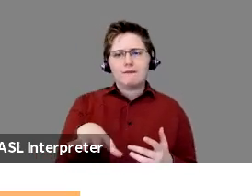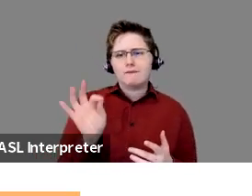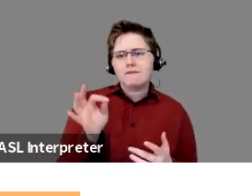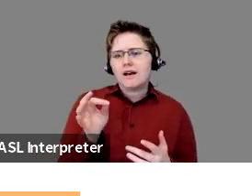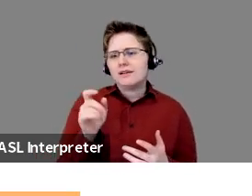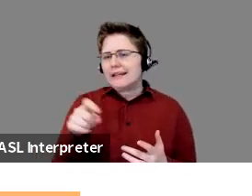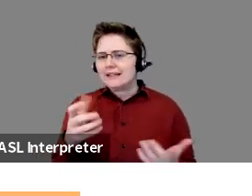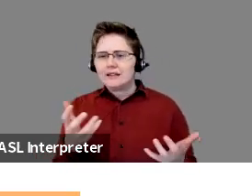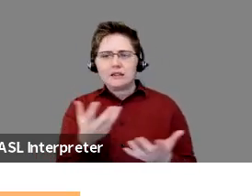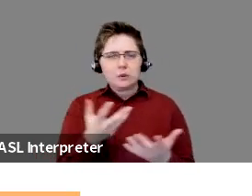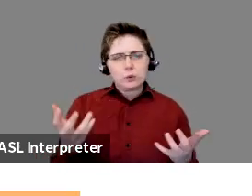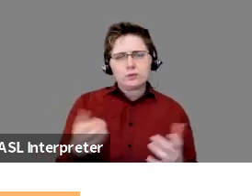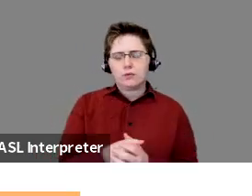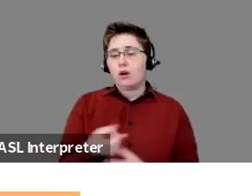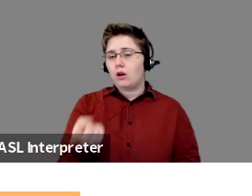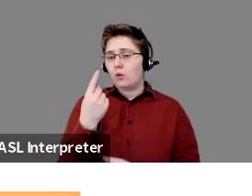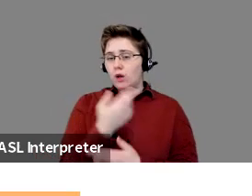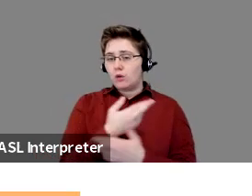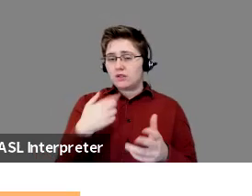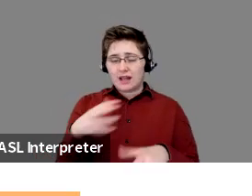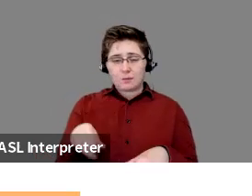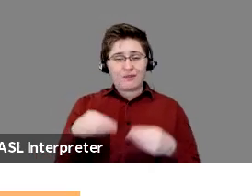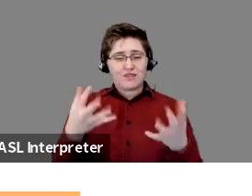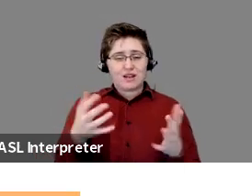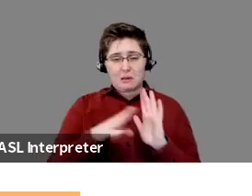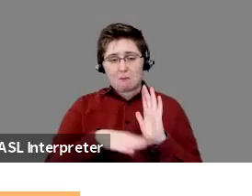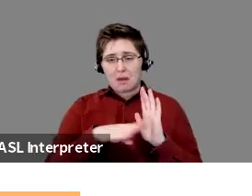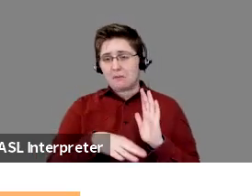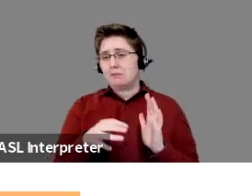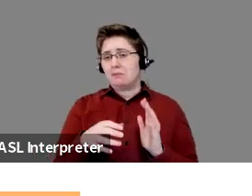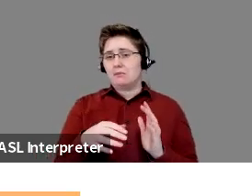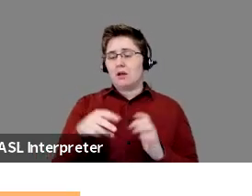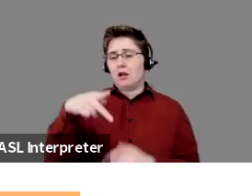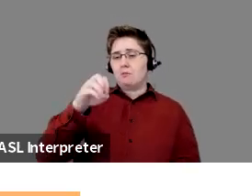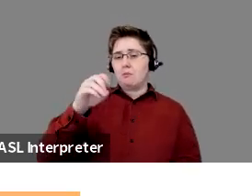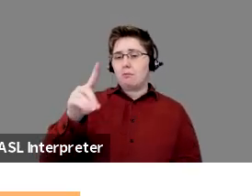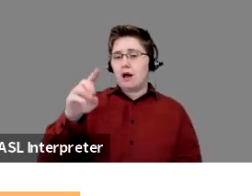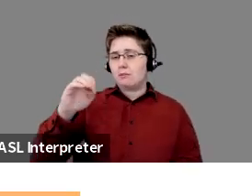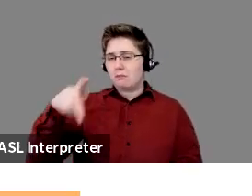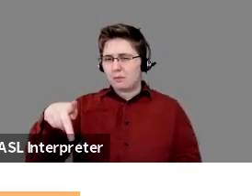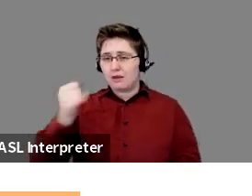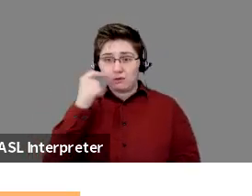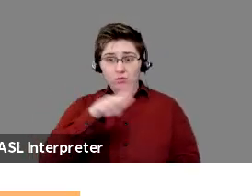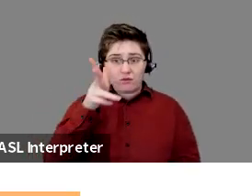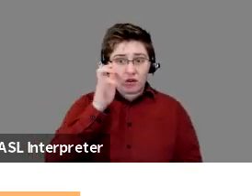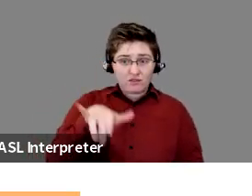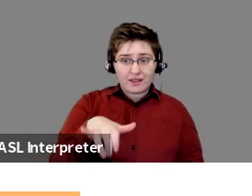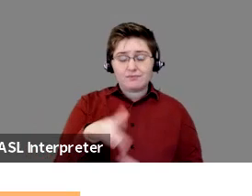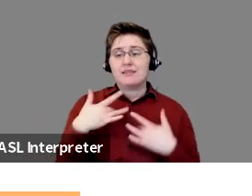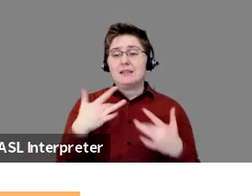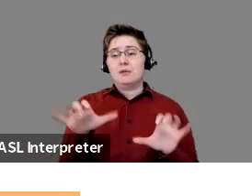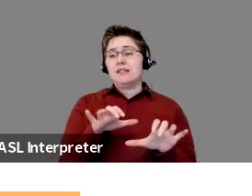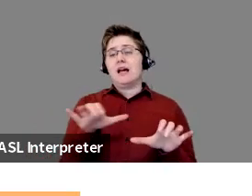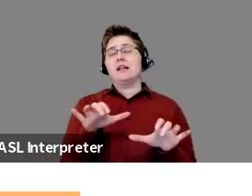One of the resources that I provide down at the bottom is a pod map. And if you haven't heard of pod mapping, it's generally